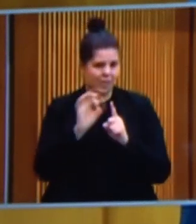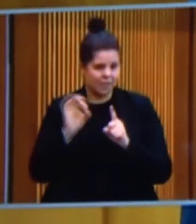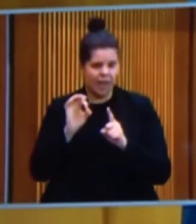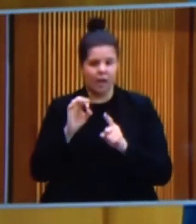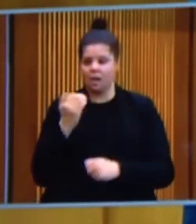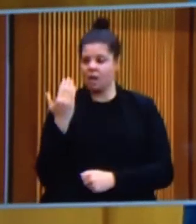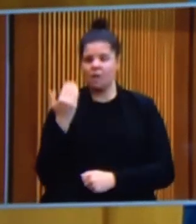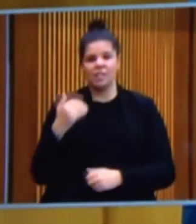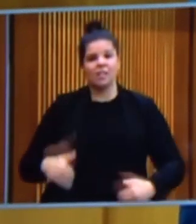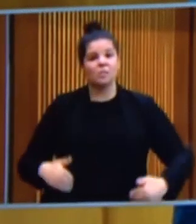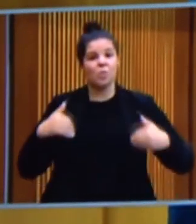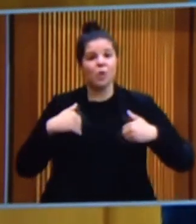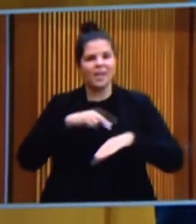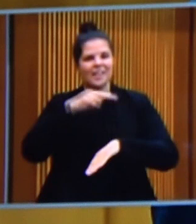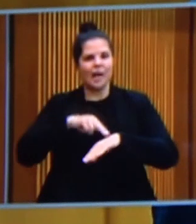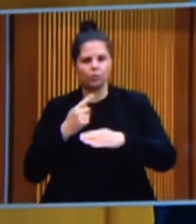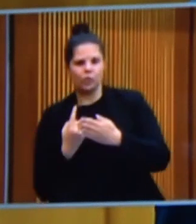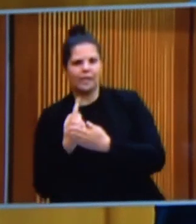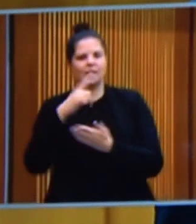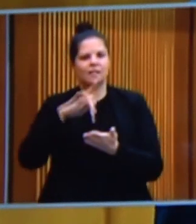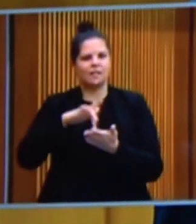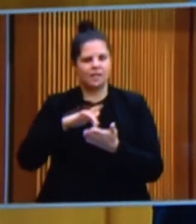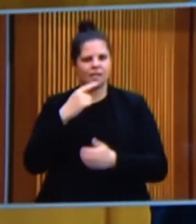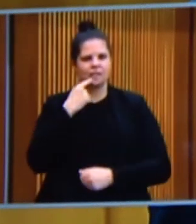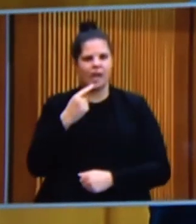National Incident Centre this morning is that the last 3 days